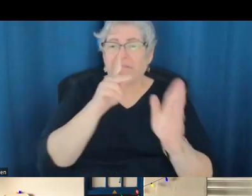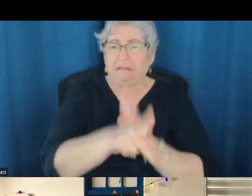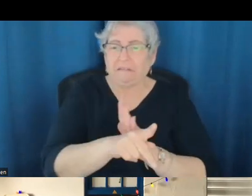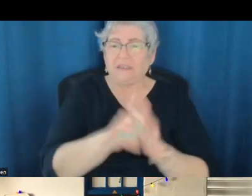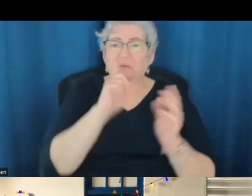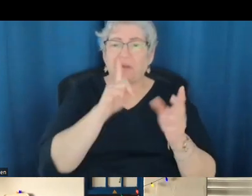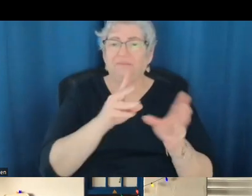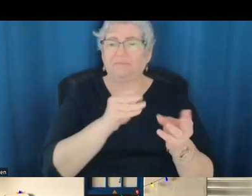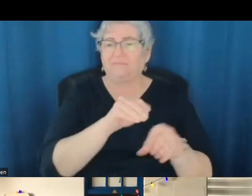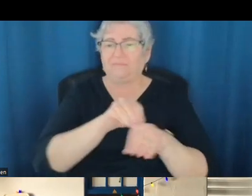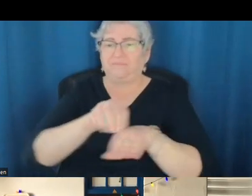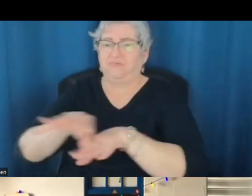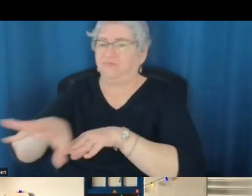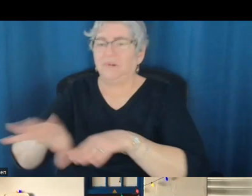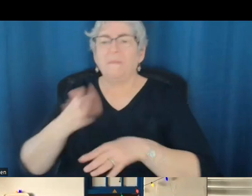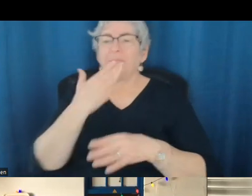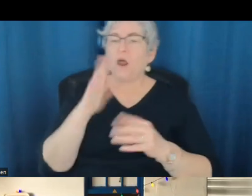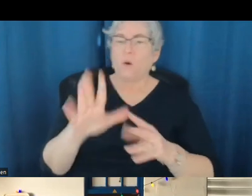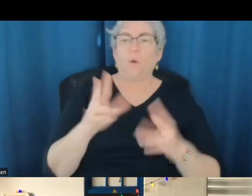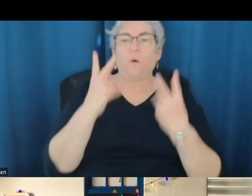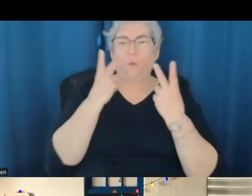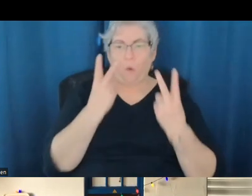is an opportunity to watch and learn.